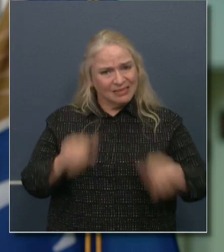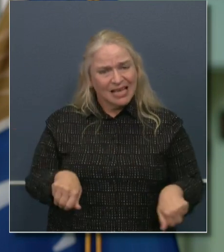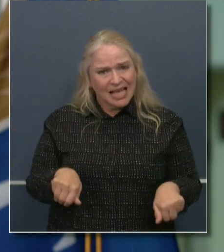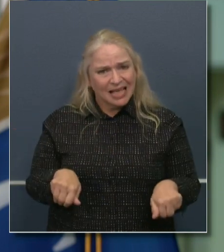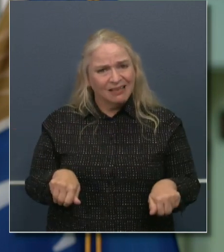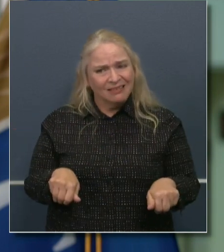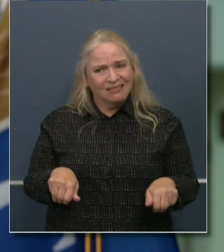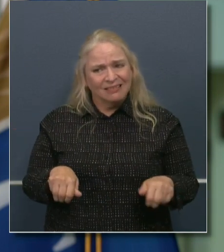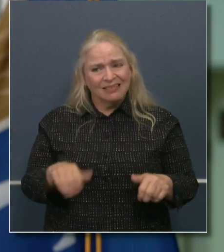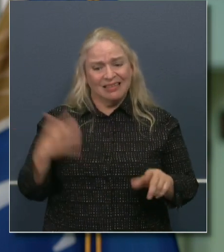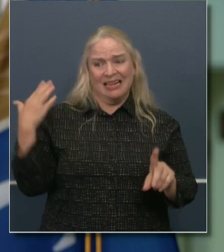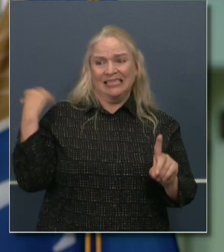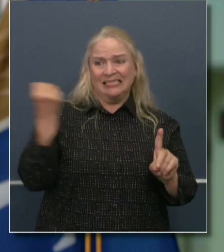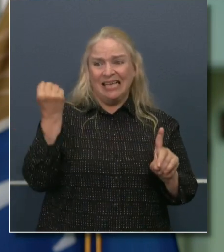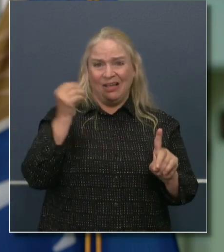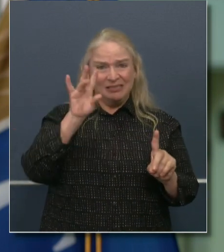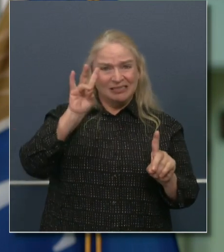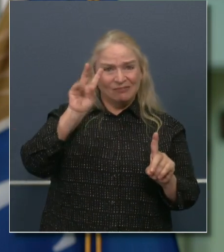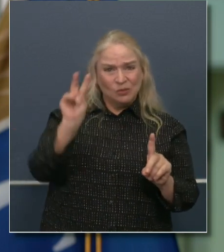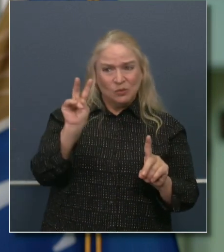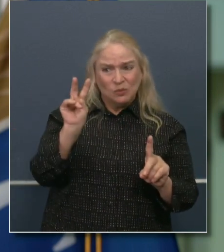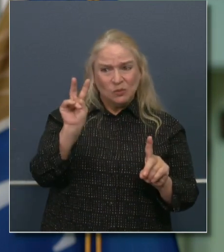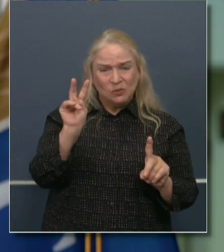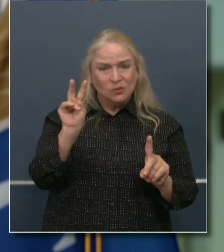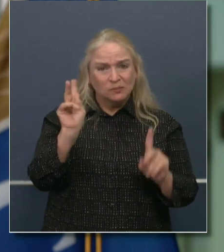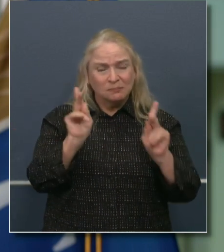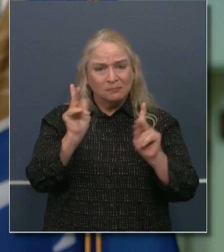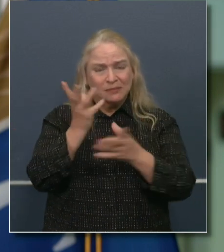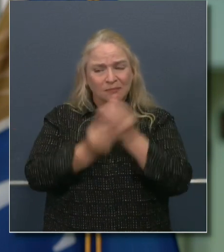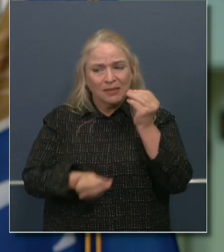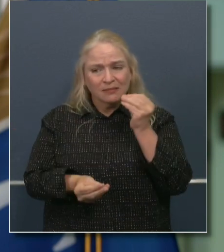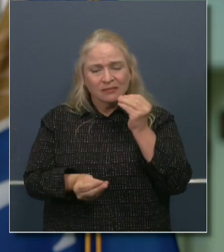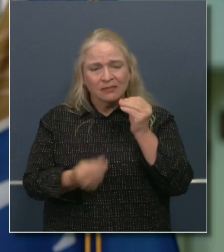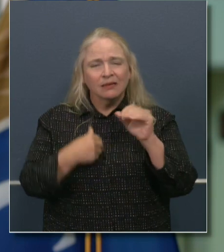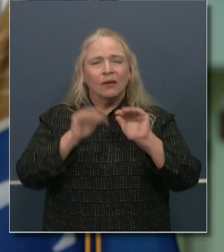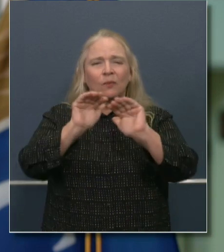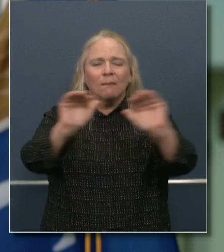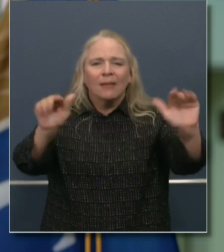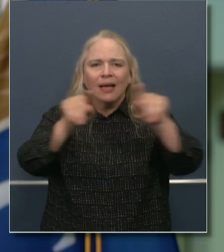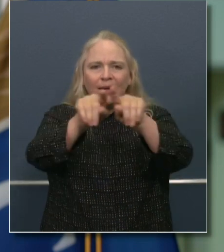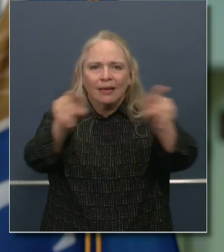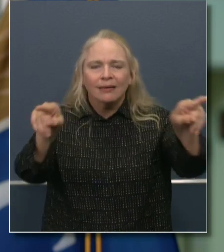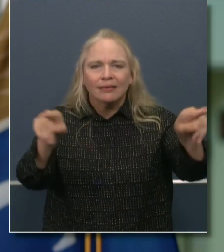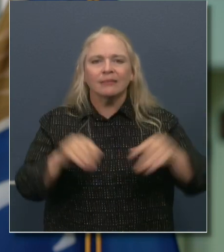their lives. And so I just remind you that not only are